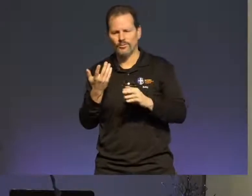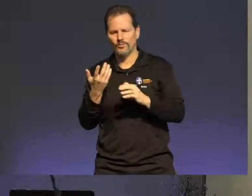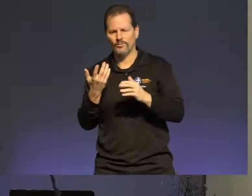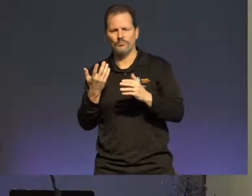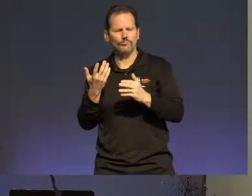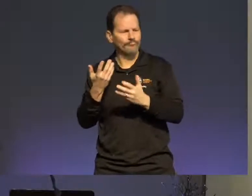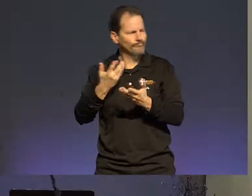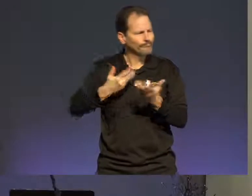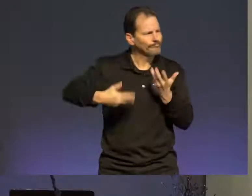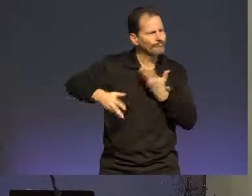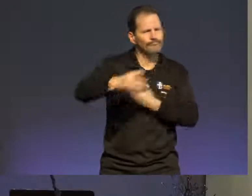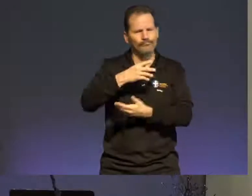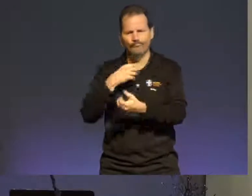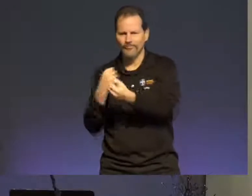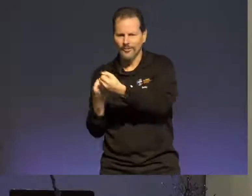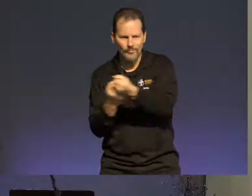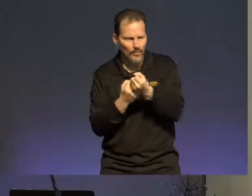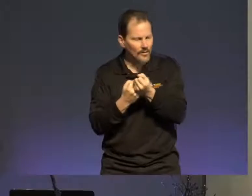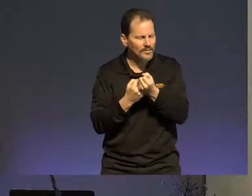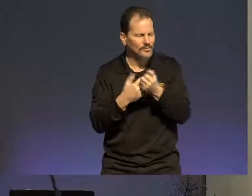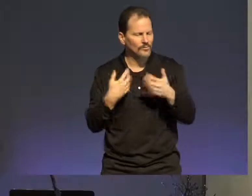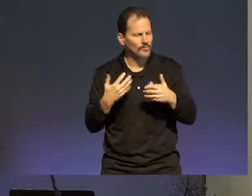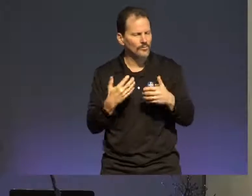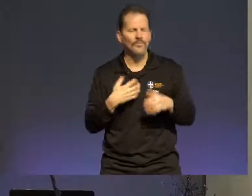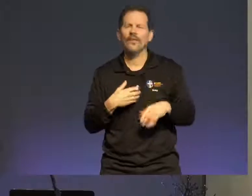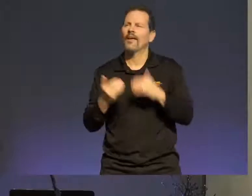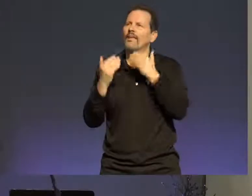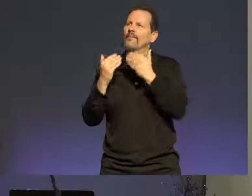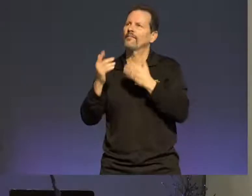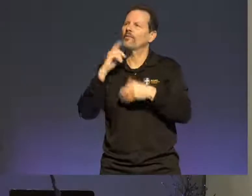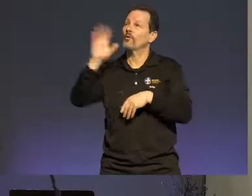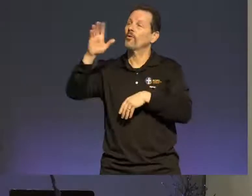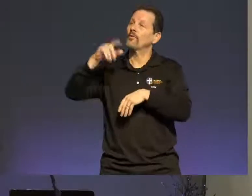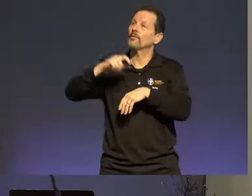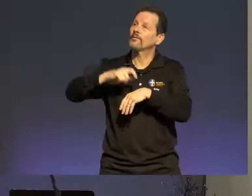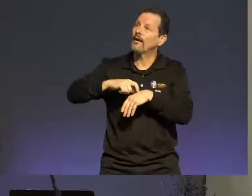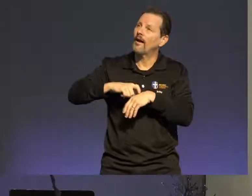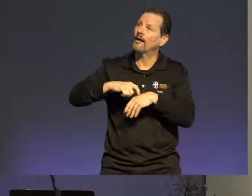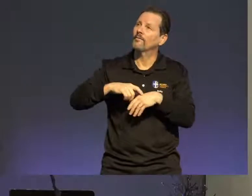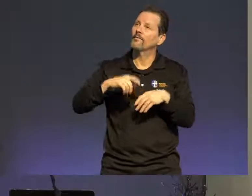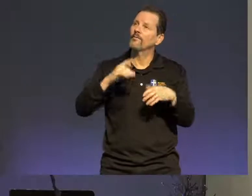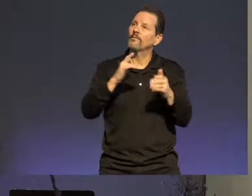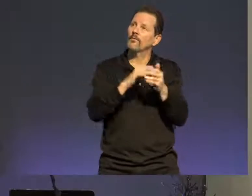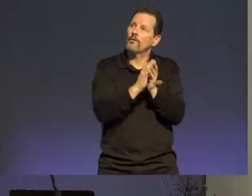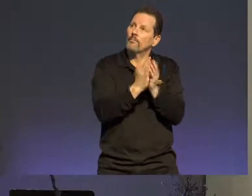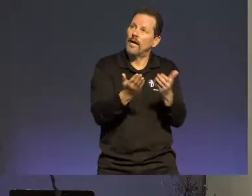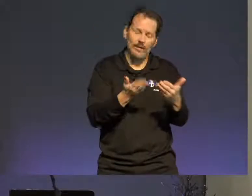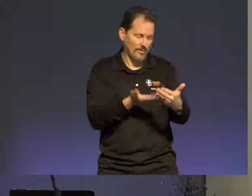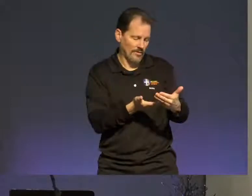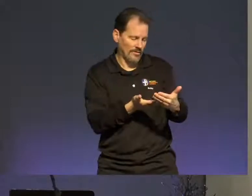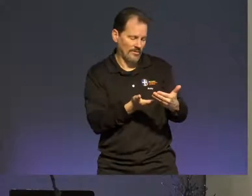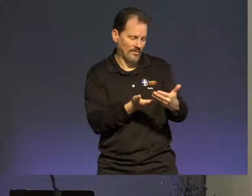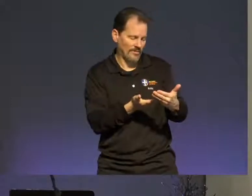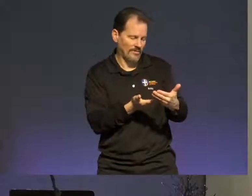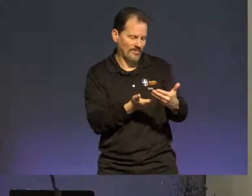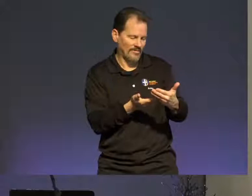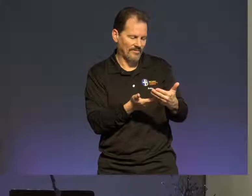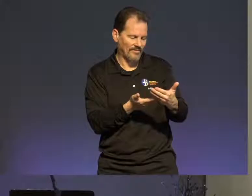Lord, I thank you for the time. I thank you for your word and I thank you for your son. In Jesus' name I pray and give you